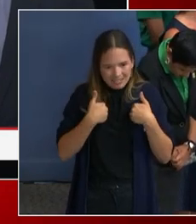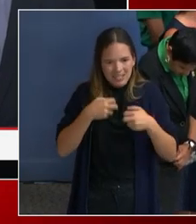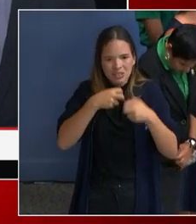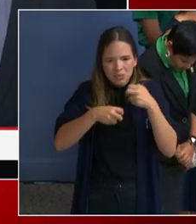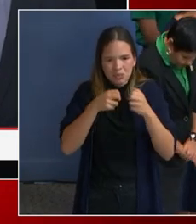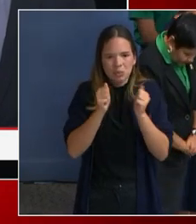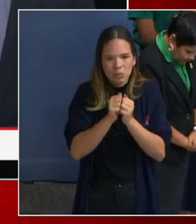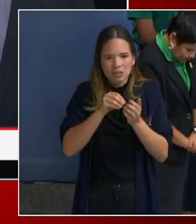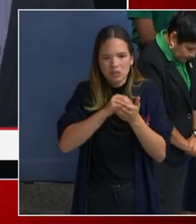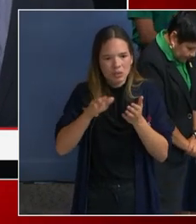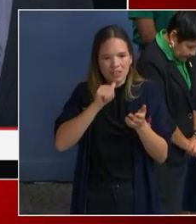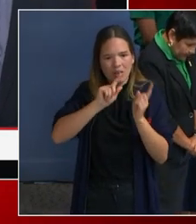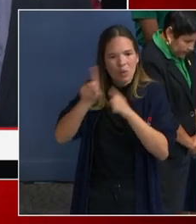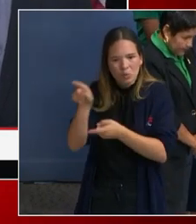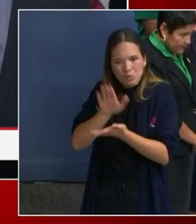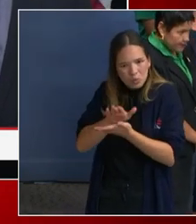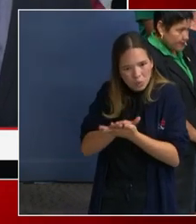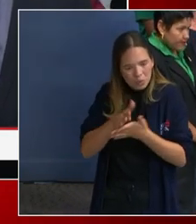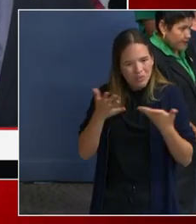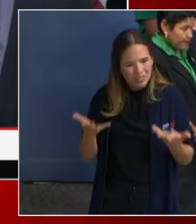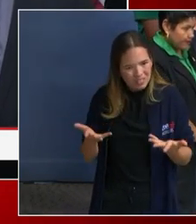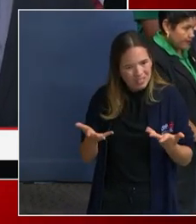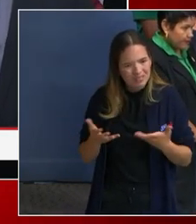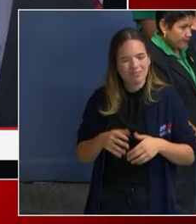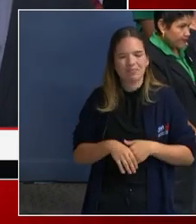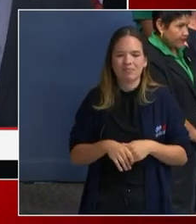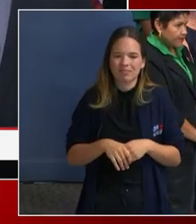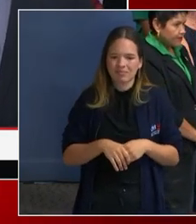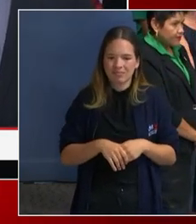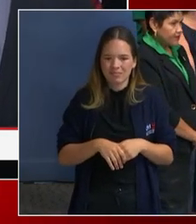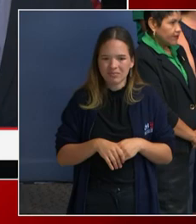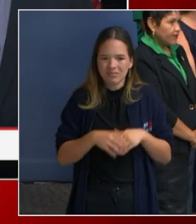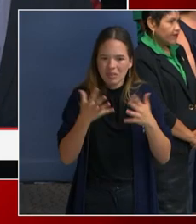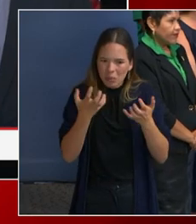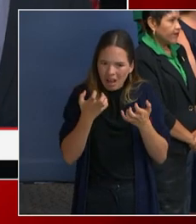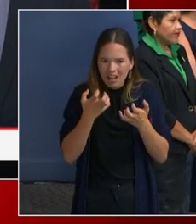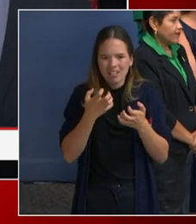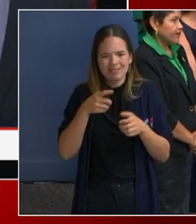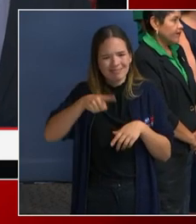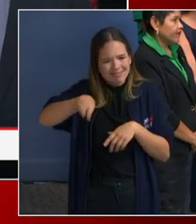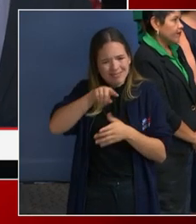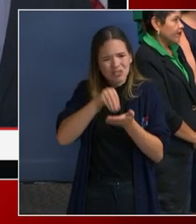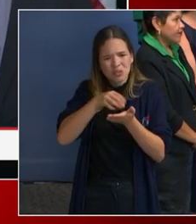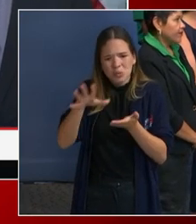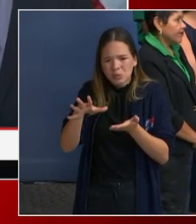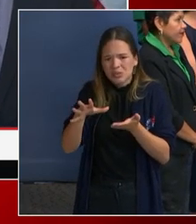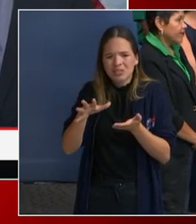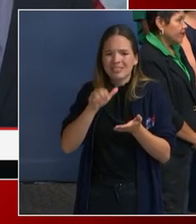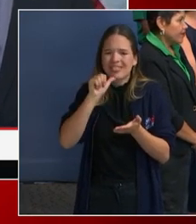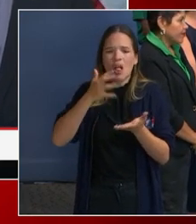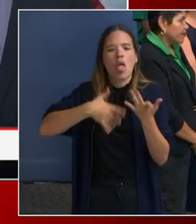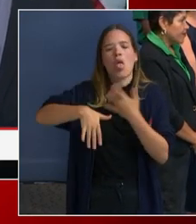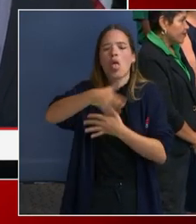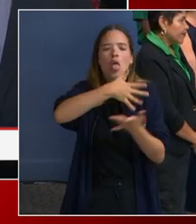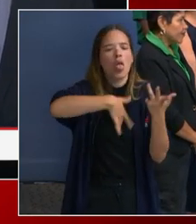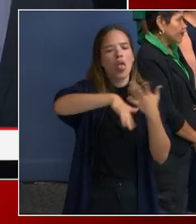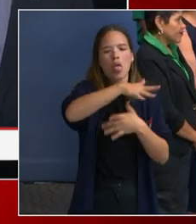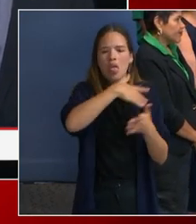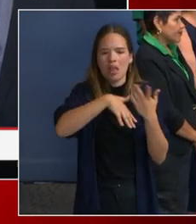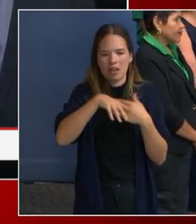are problematic as well. And we want young people not to be hanging out with each other before school, when they should be in